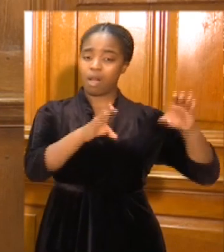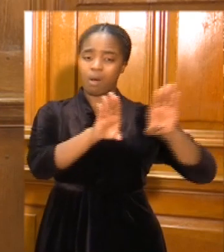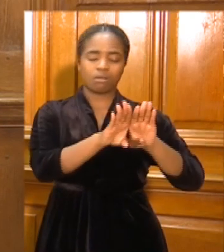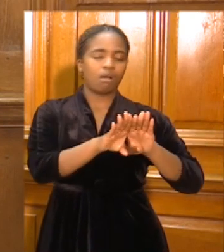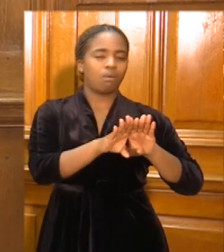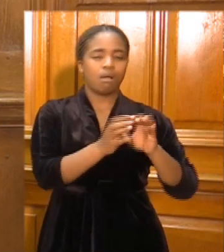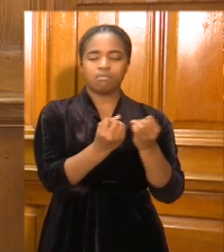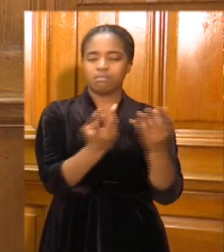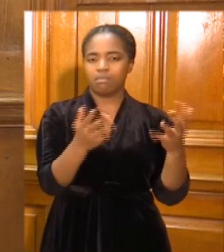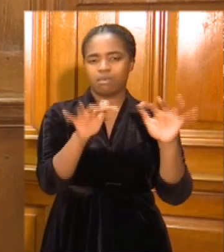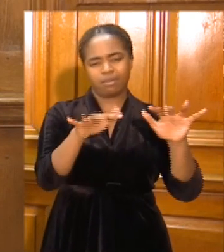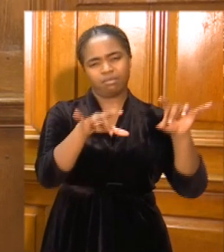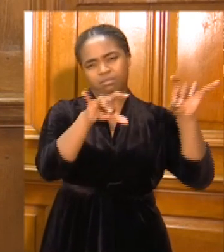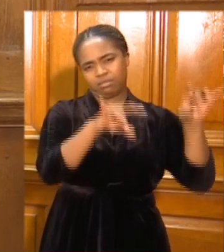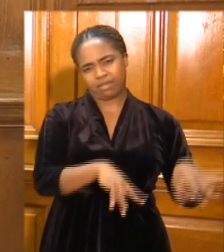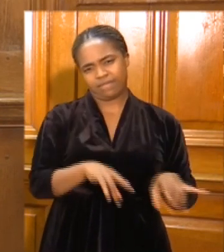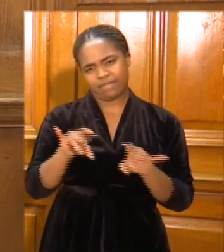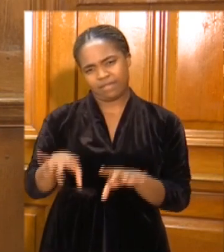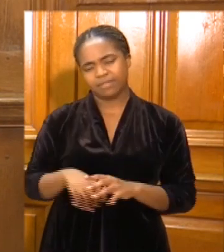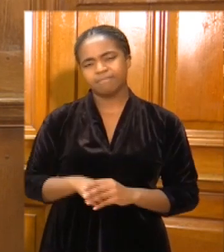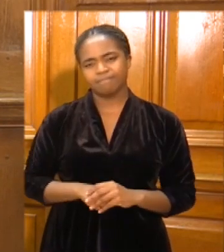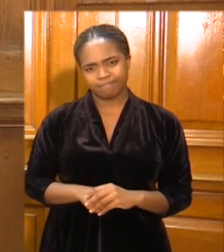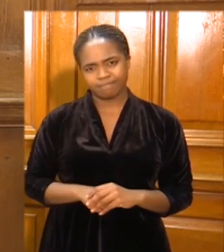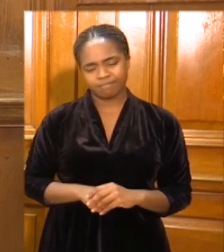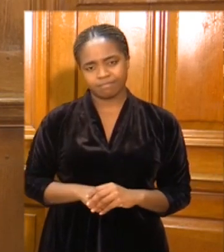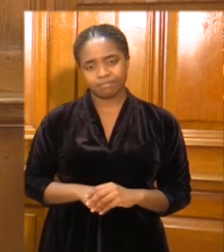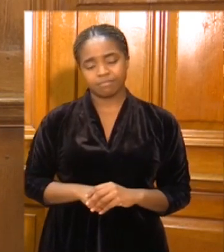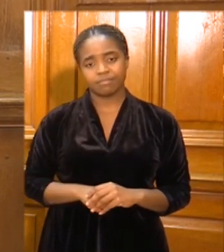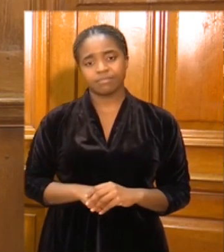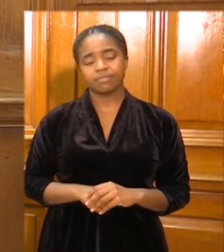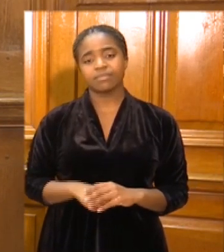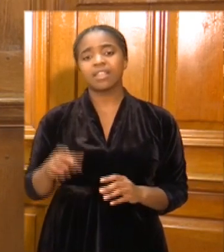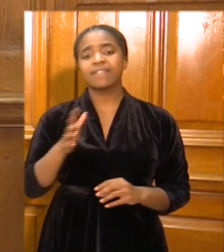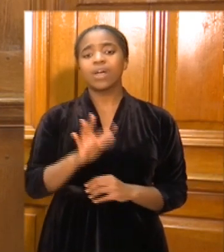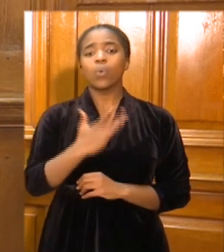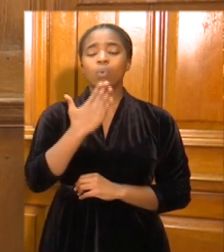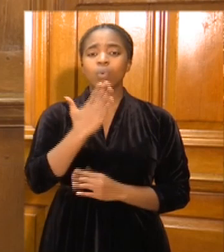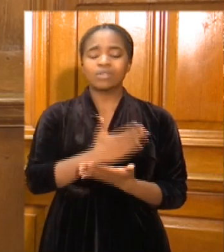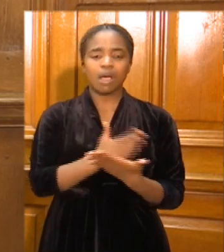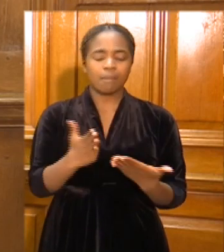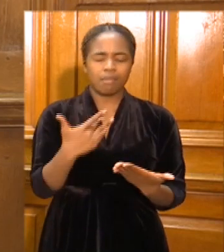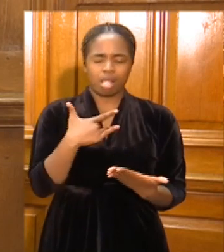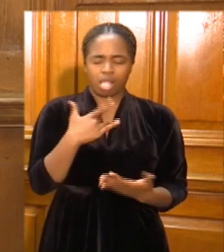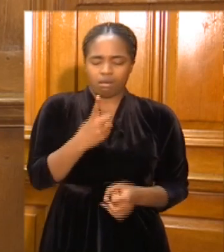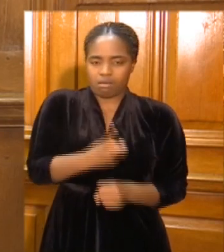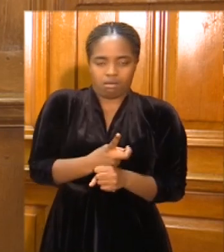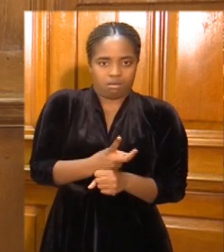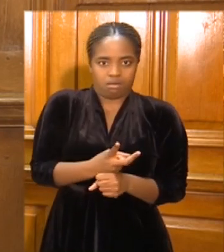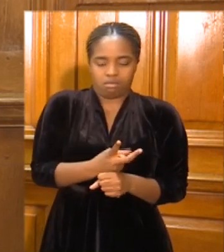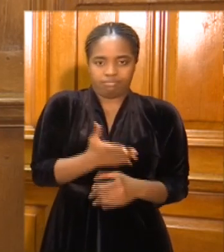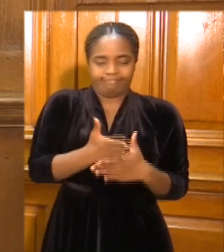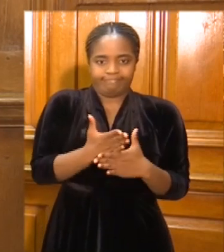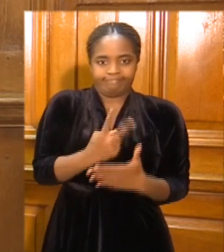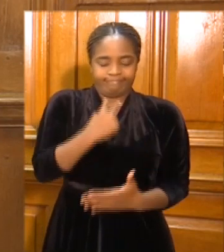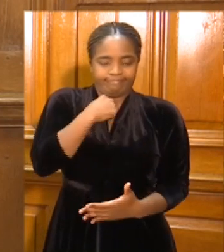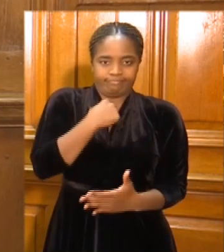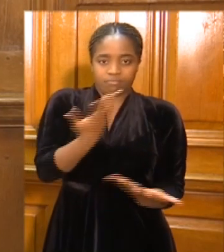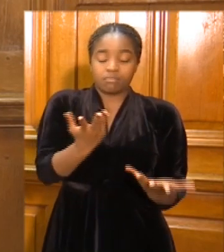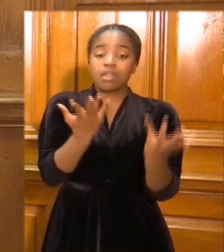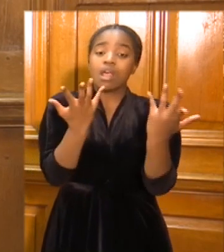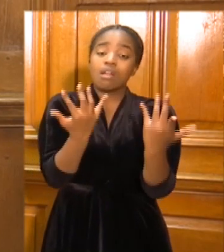most severe for those least able to bear it. Now it is time